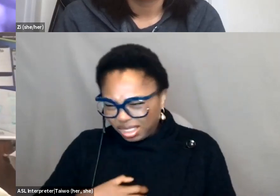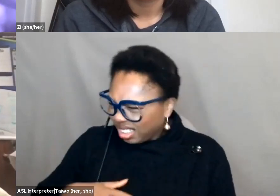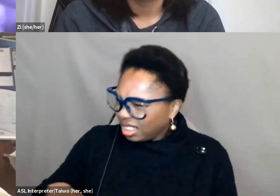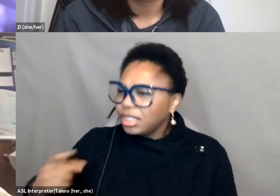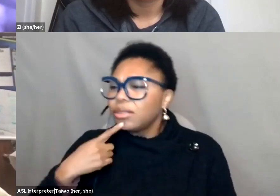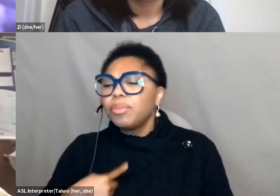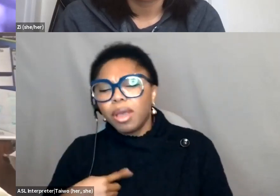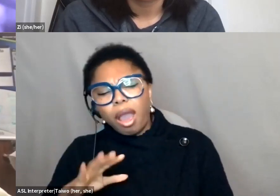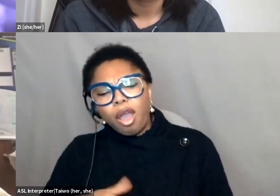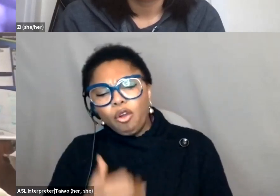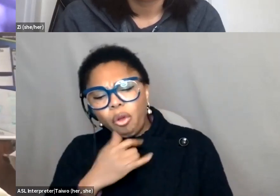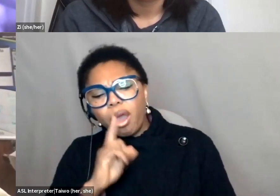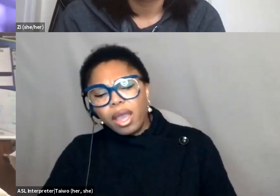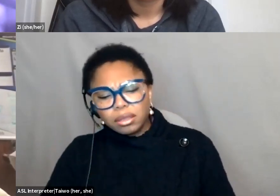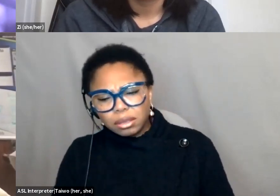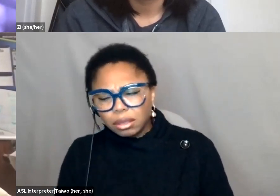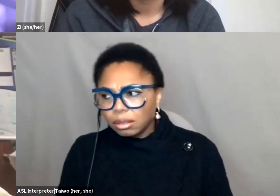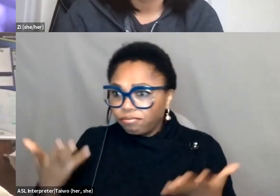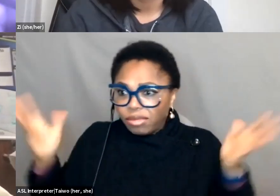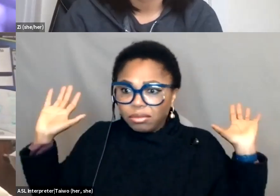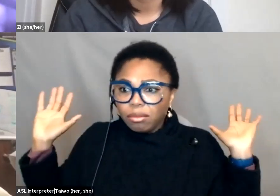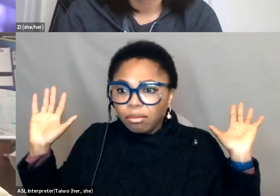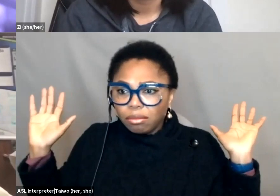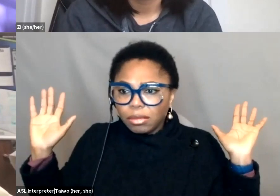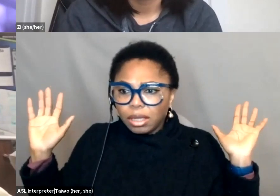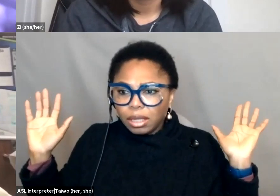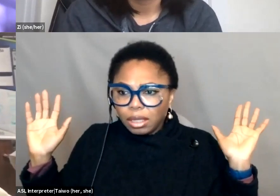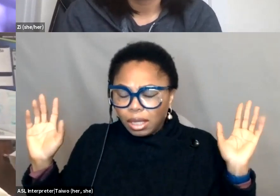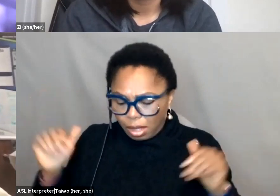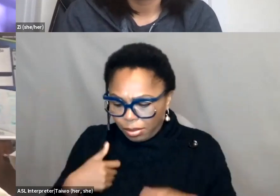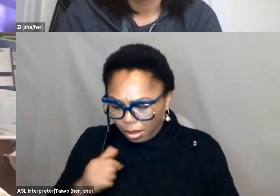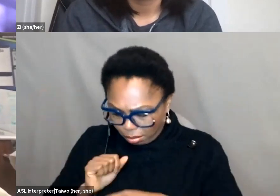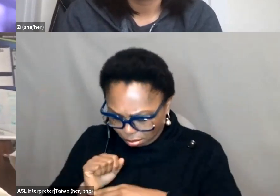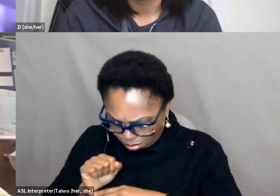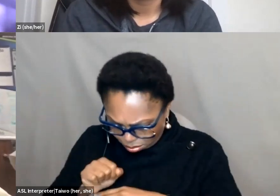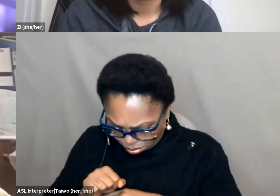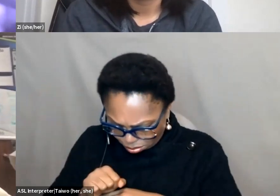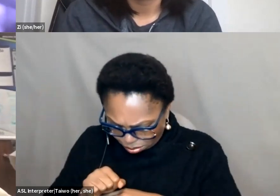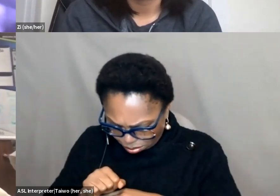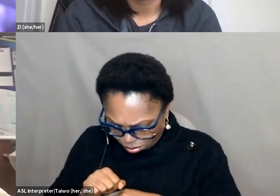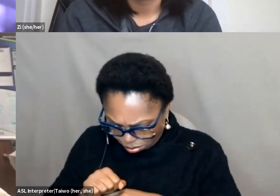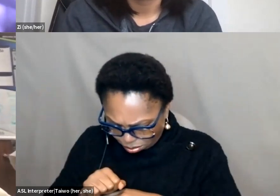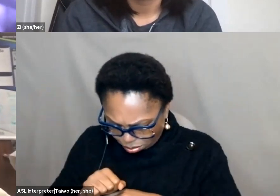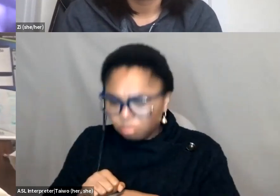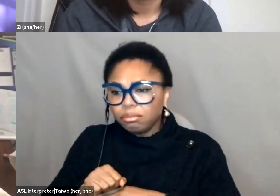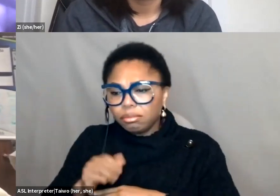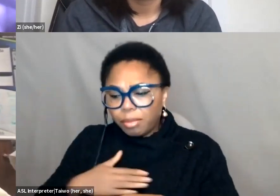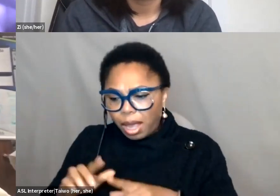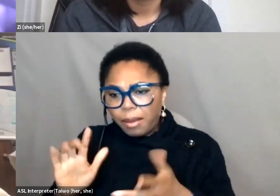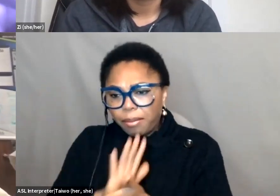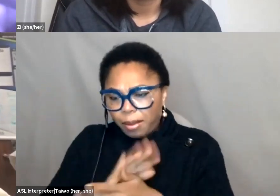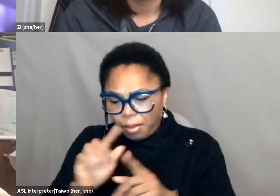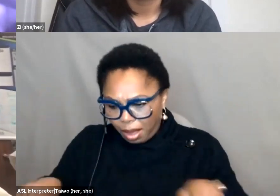Sarita." And that's the end of it. I looked down at my desk, and the red X on my otherwise pristine sheet of